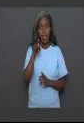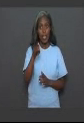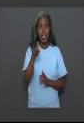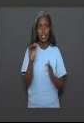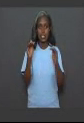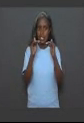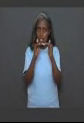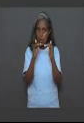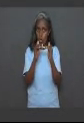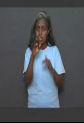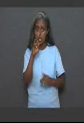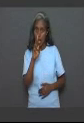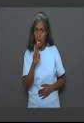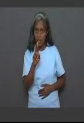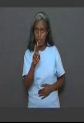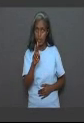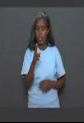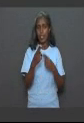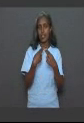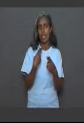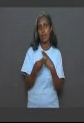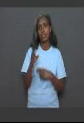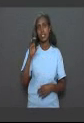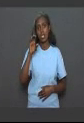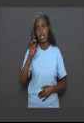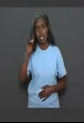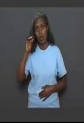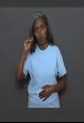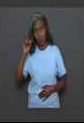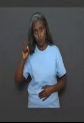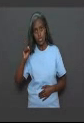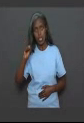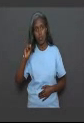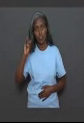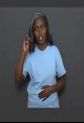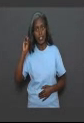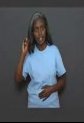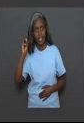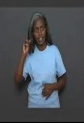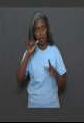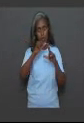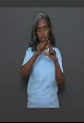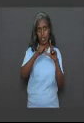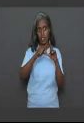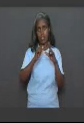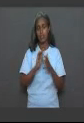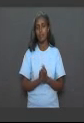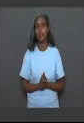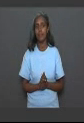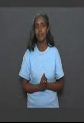X equals r times the cosine of the angle.